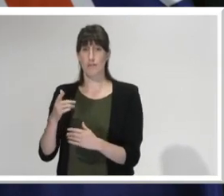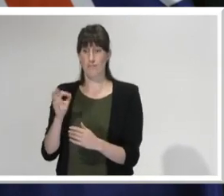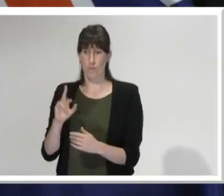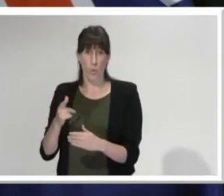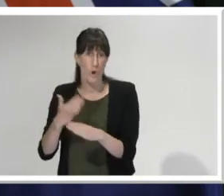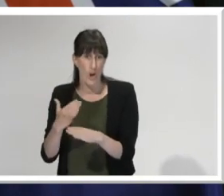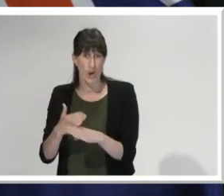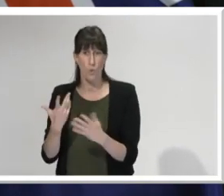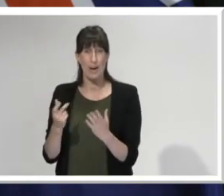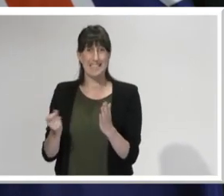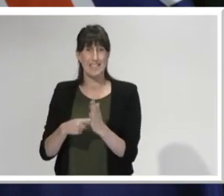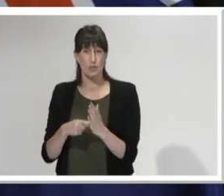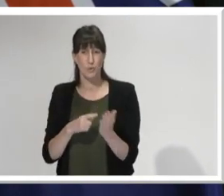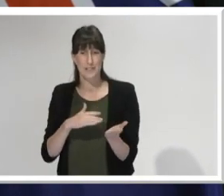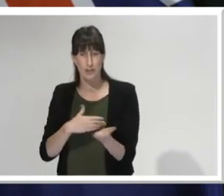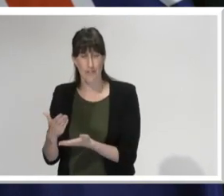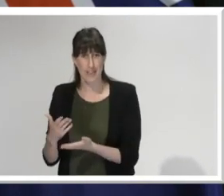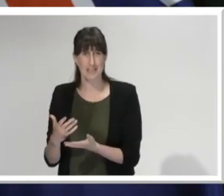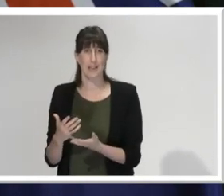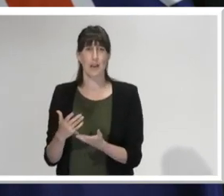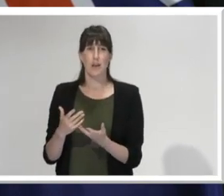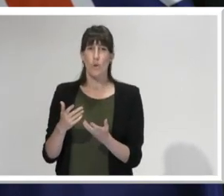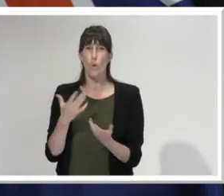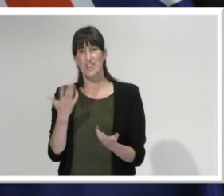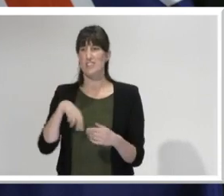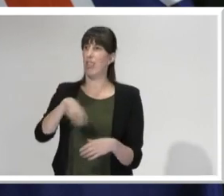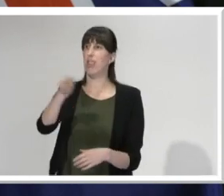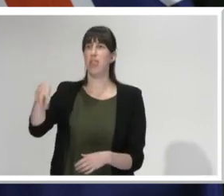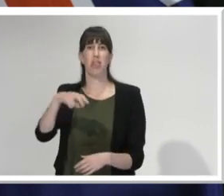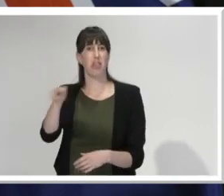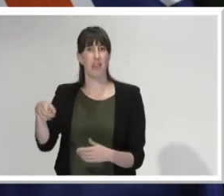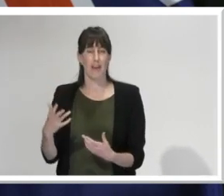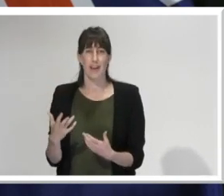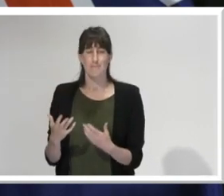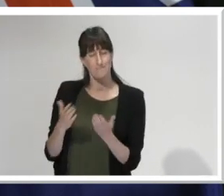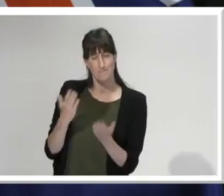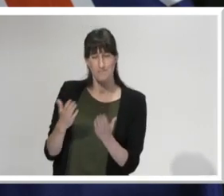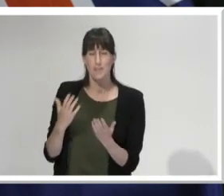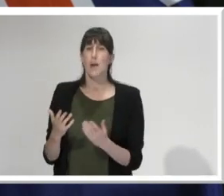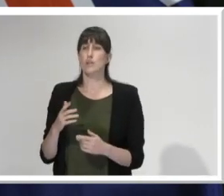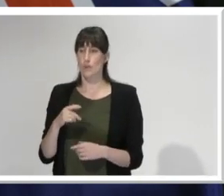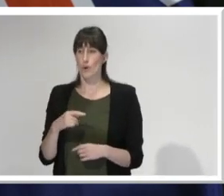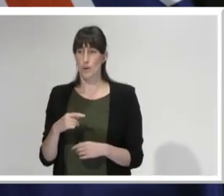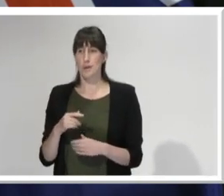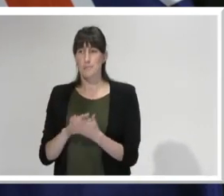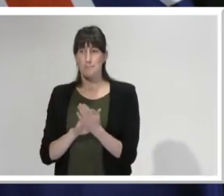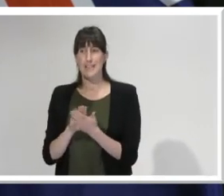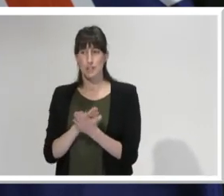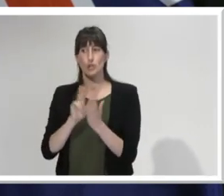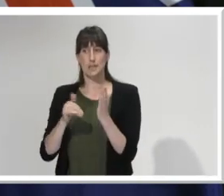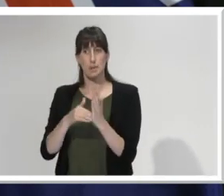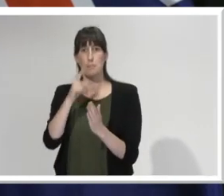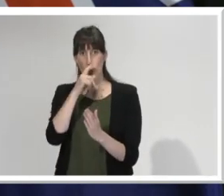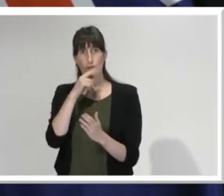after each other, that we will follow through on that we will want to make sure that we're successful. And so I have confidence